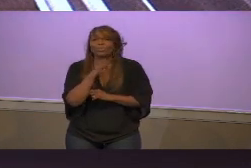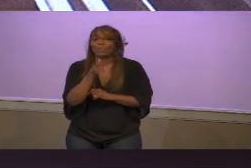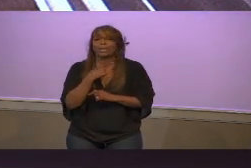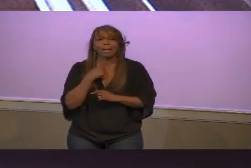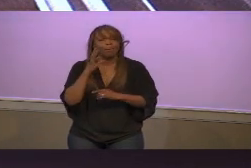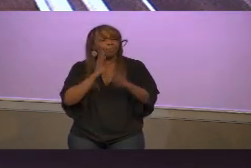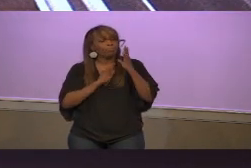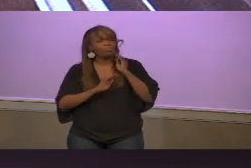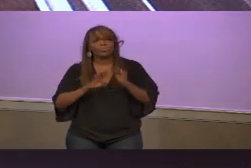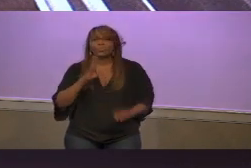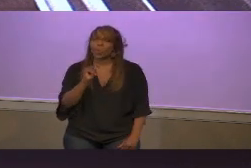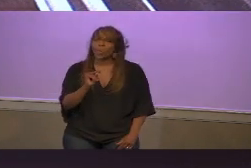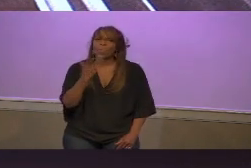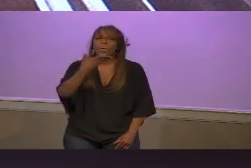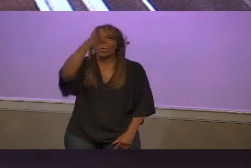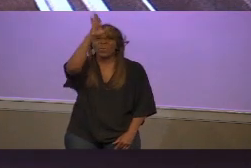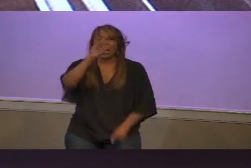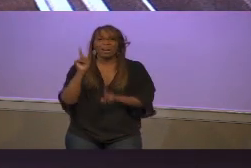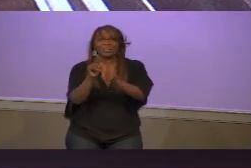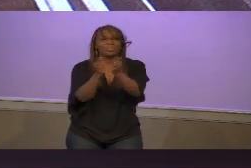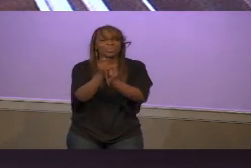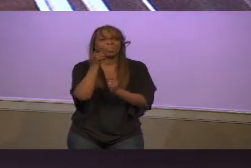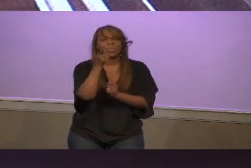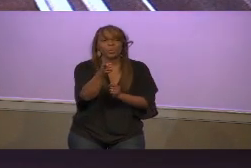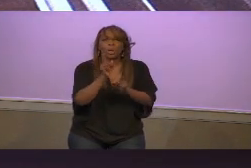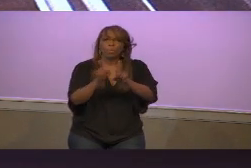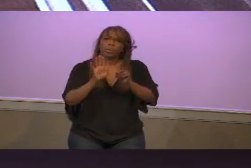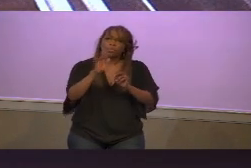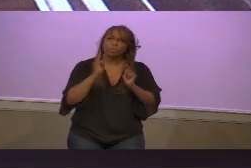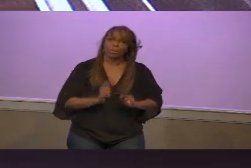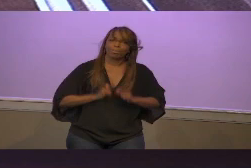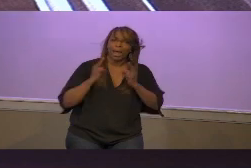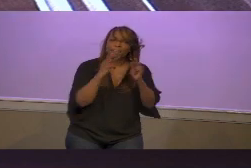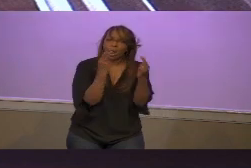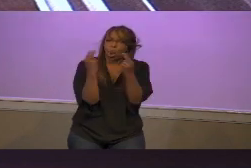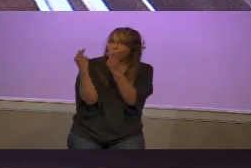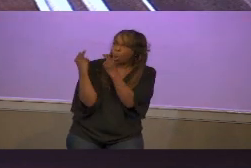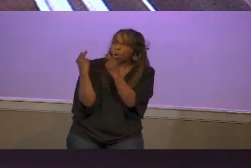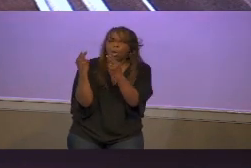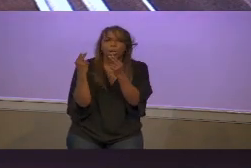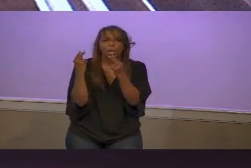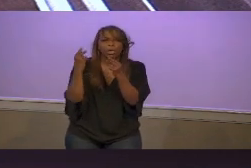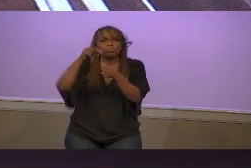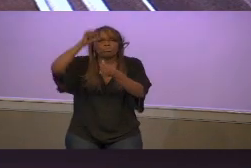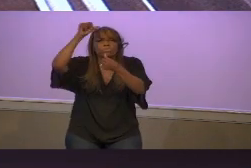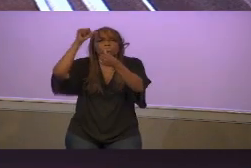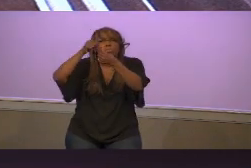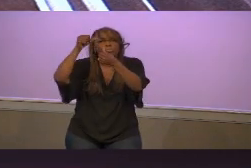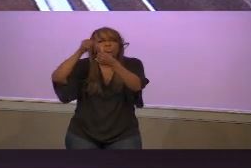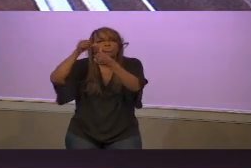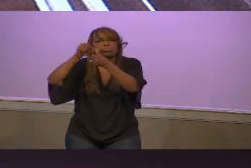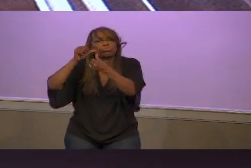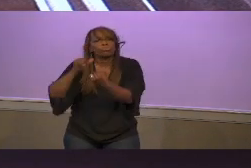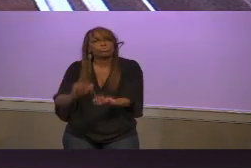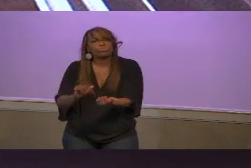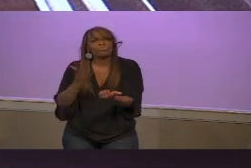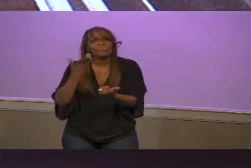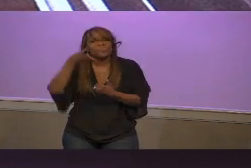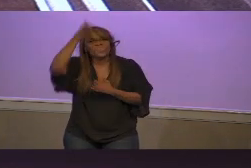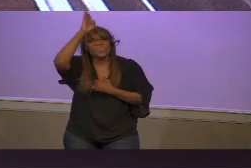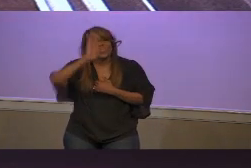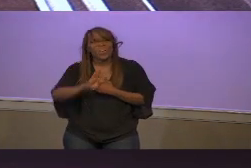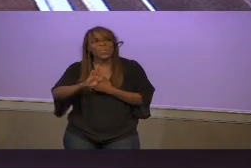yourself. God is for you. And just look back in yesterday. Press rewind and see that the God